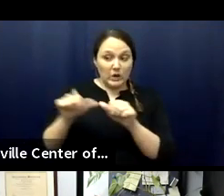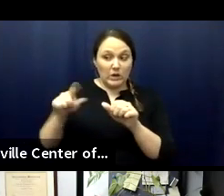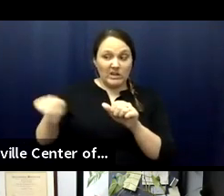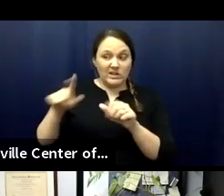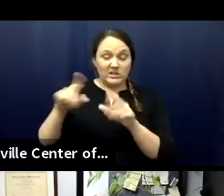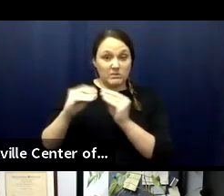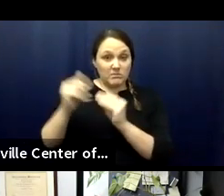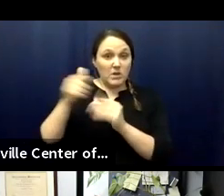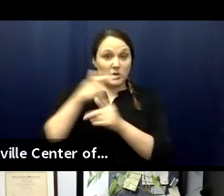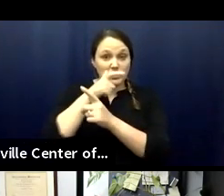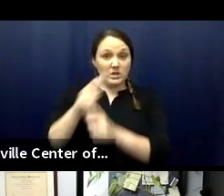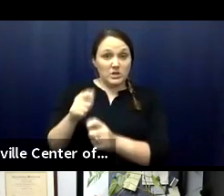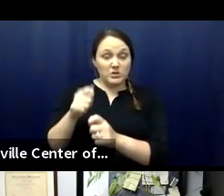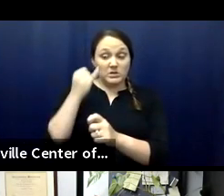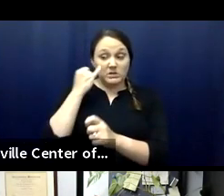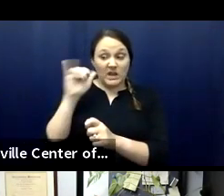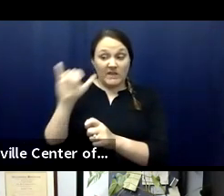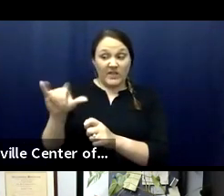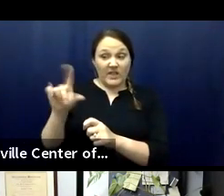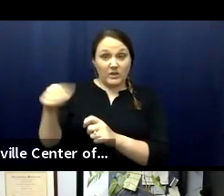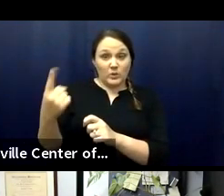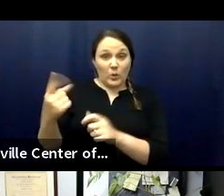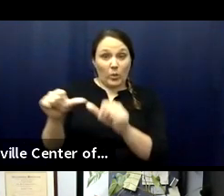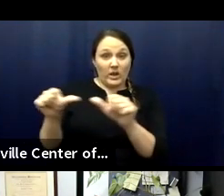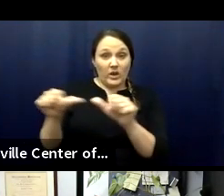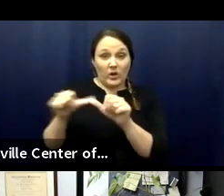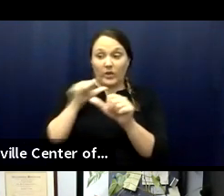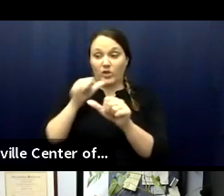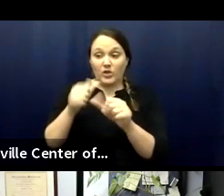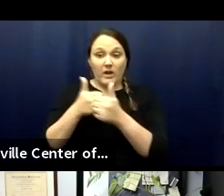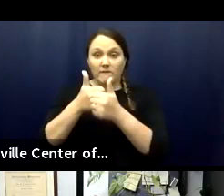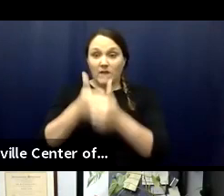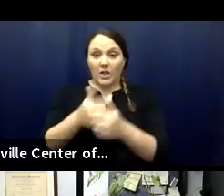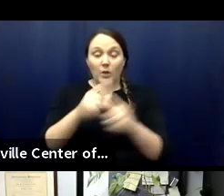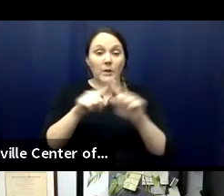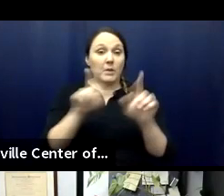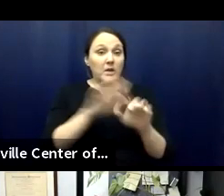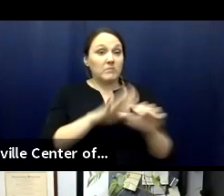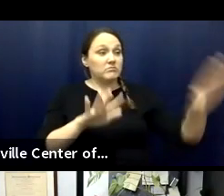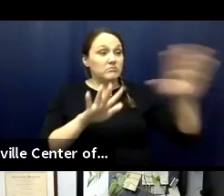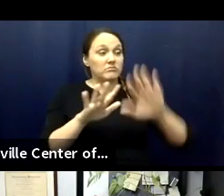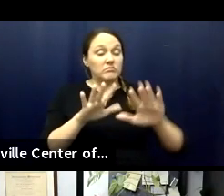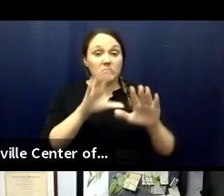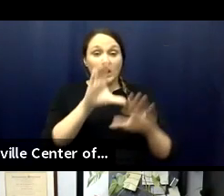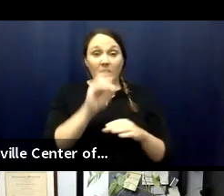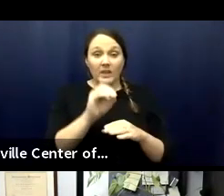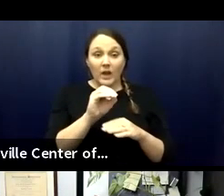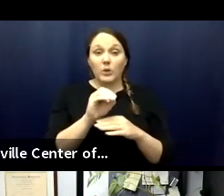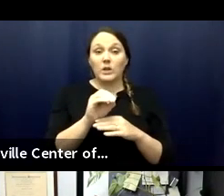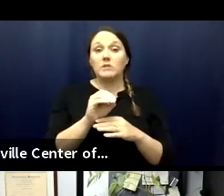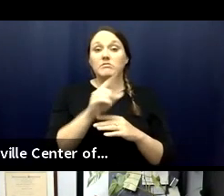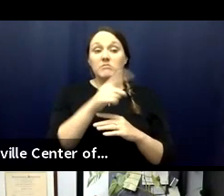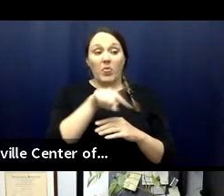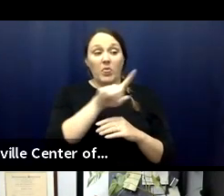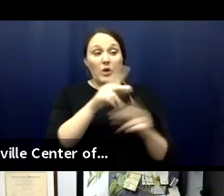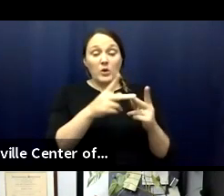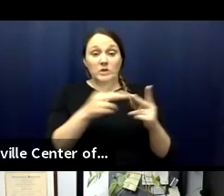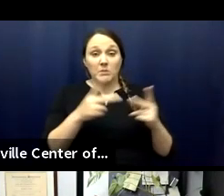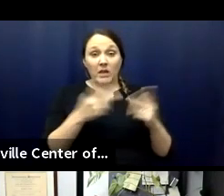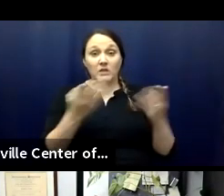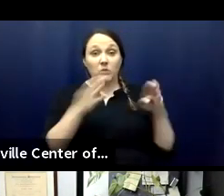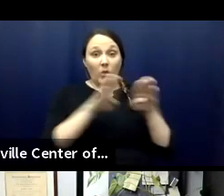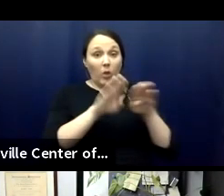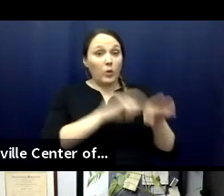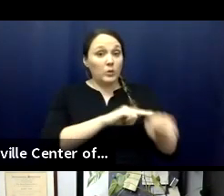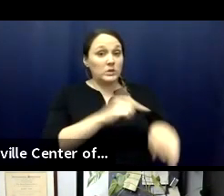that as the area where they're not following it, while out in the county, you know, in the suburbs, et cetera, those places are closing at